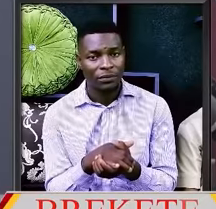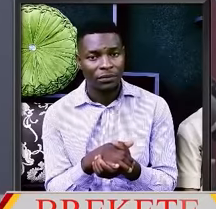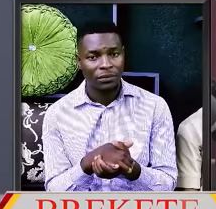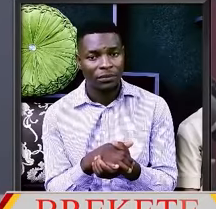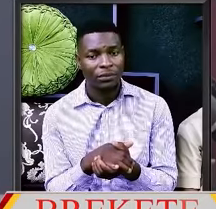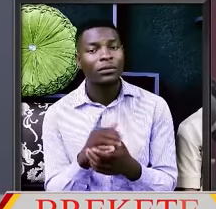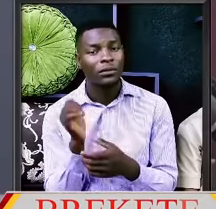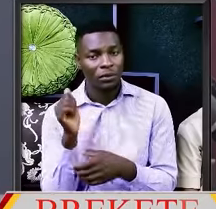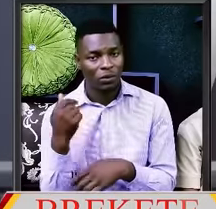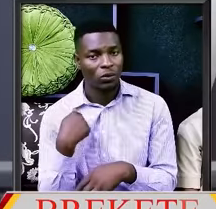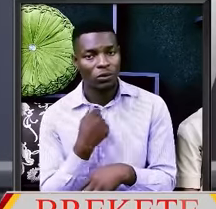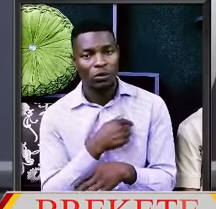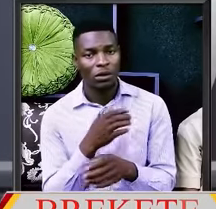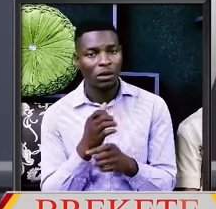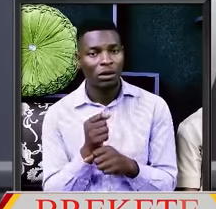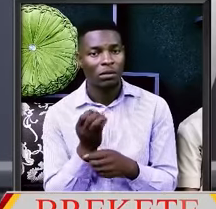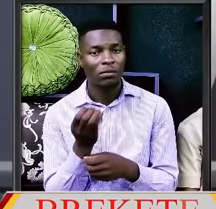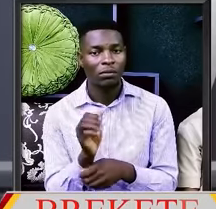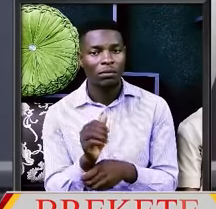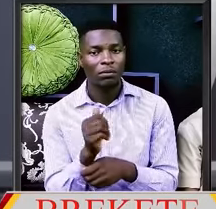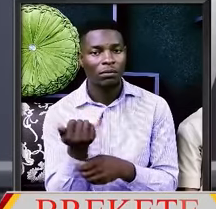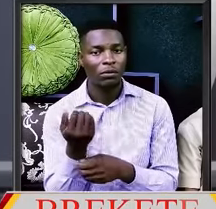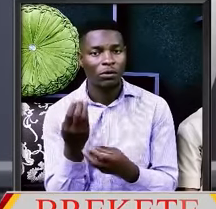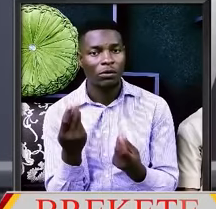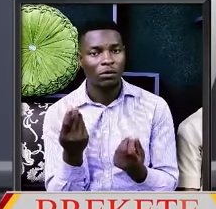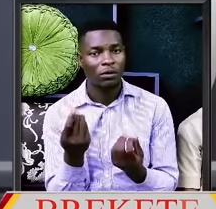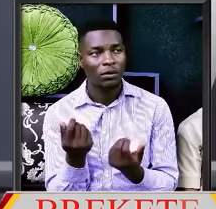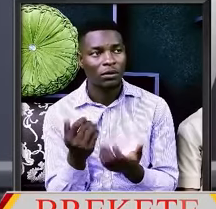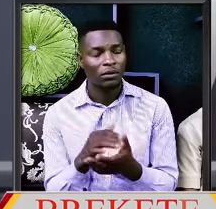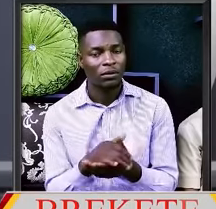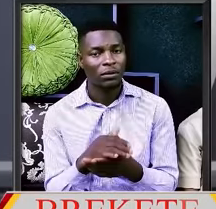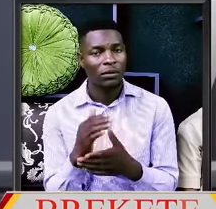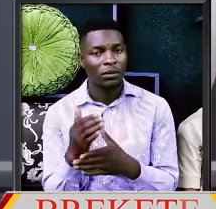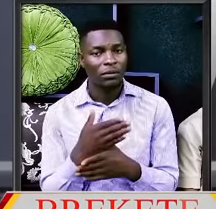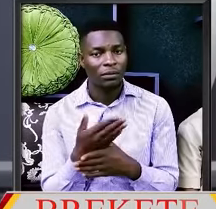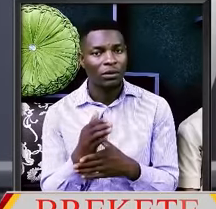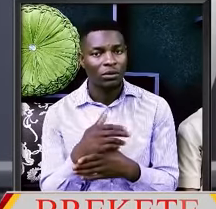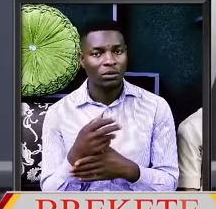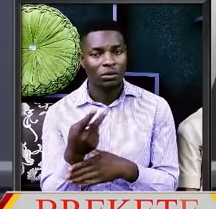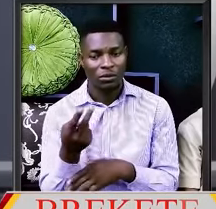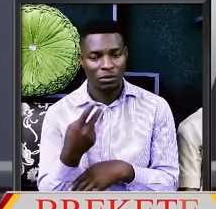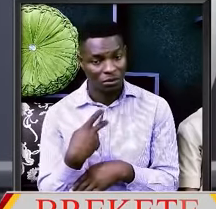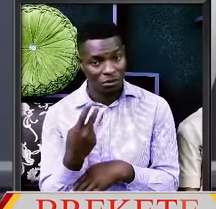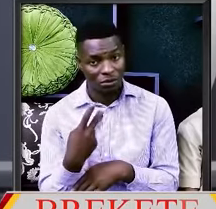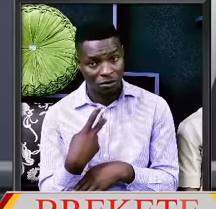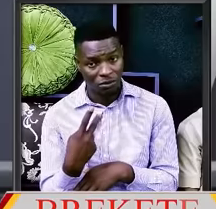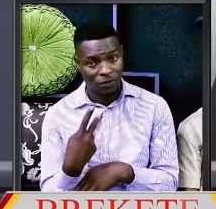Yes, we have another land. I would suggest between me and Una now.